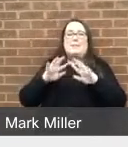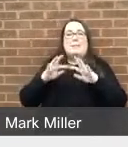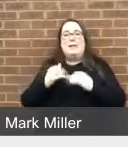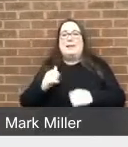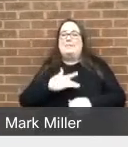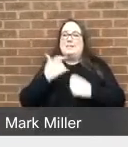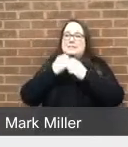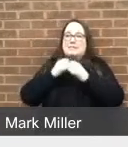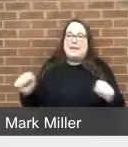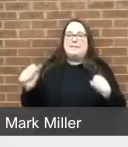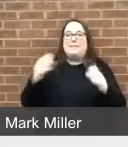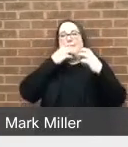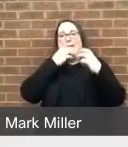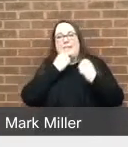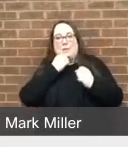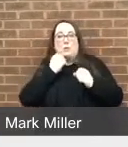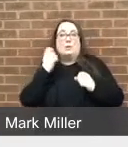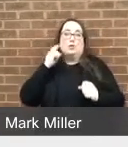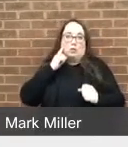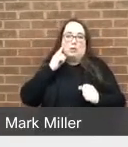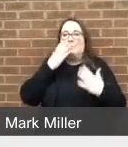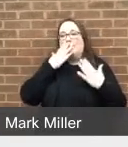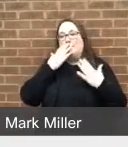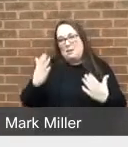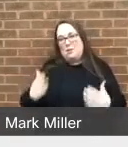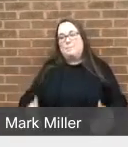safe, valued, and heard. Thank you.